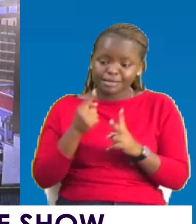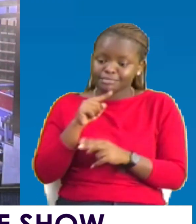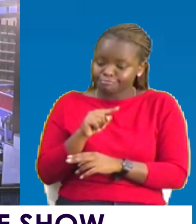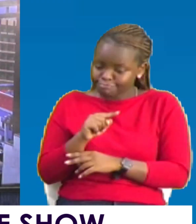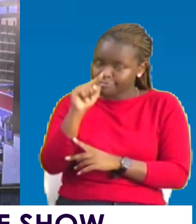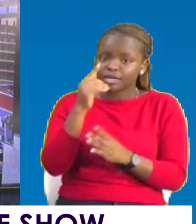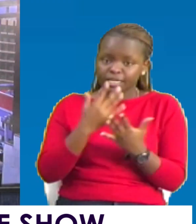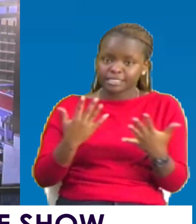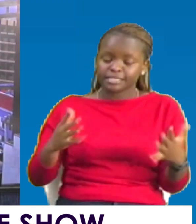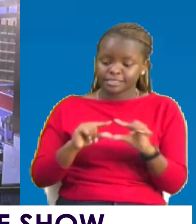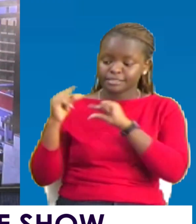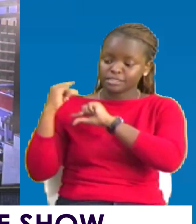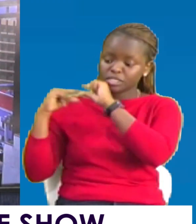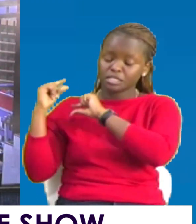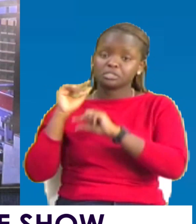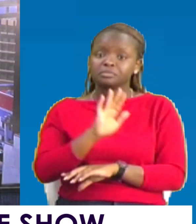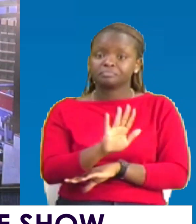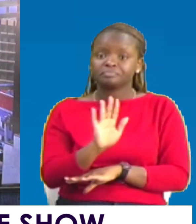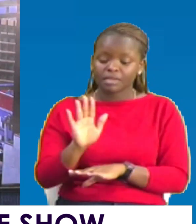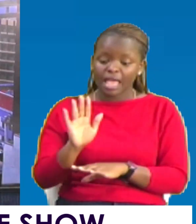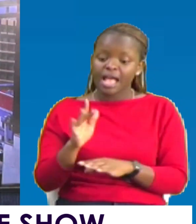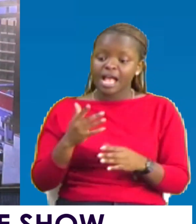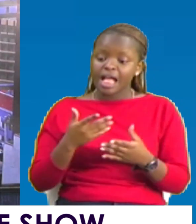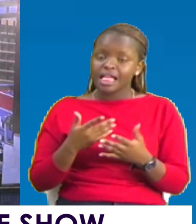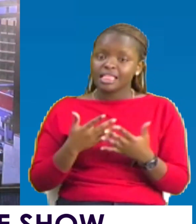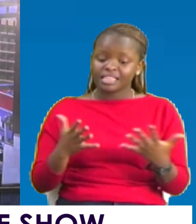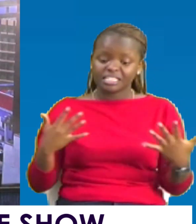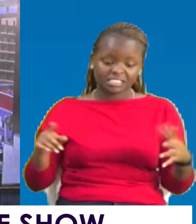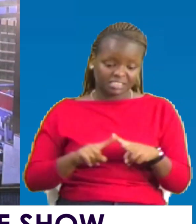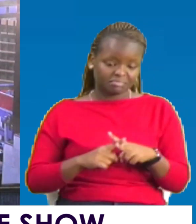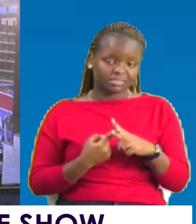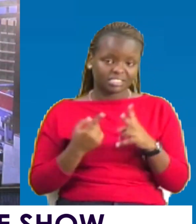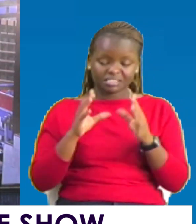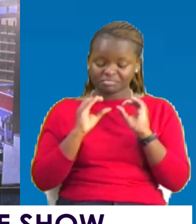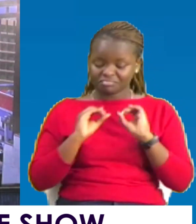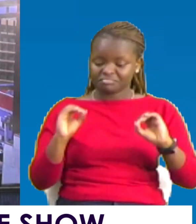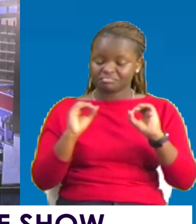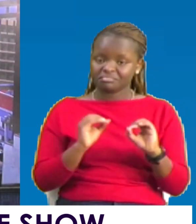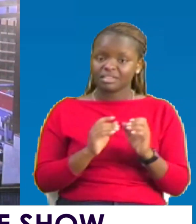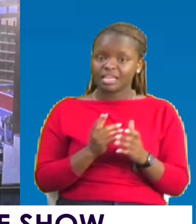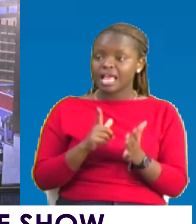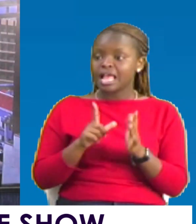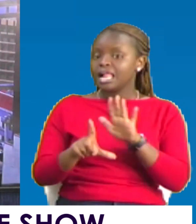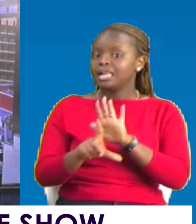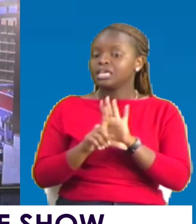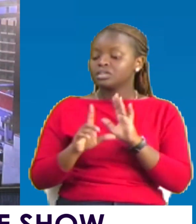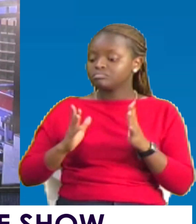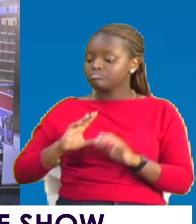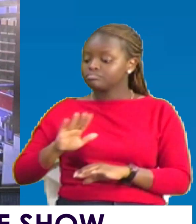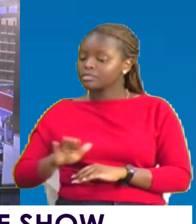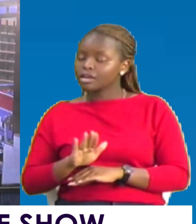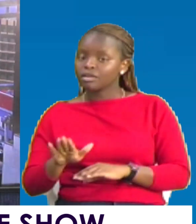your generation. There are things that are not worth birthing. Don't give it a legal ground. The devil is fighting